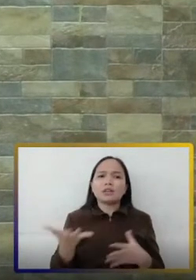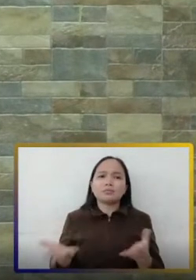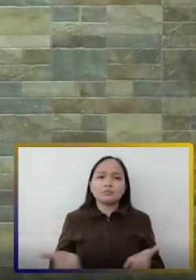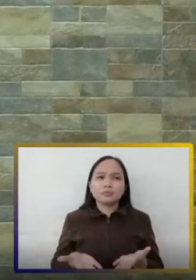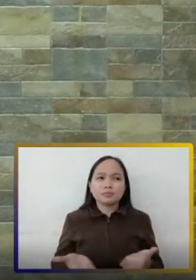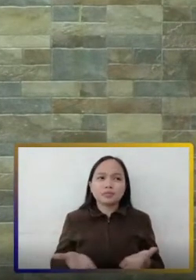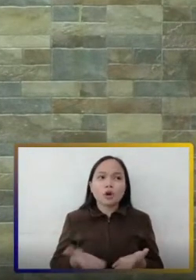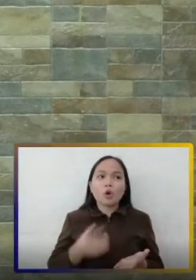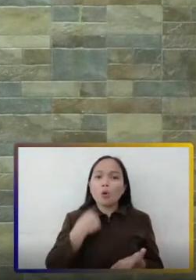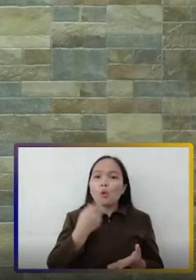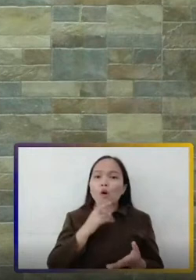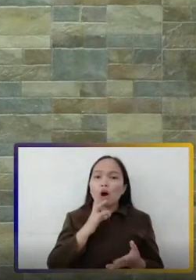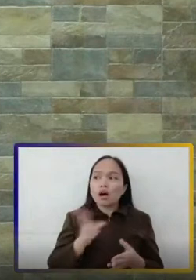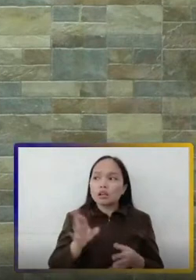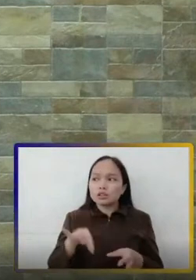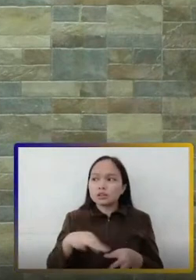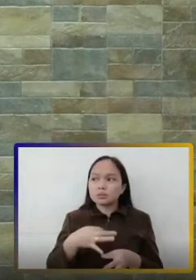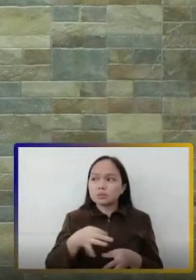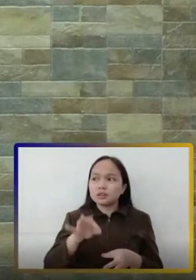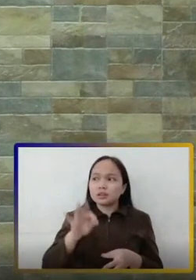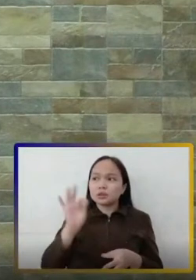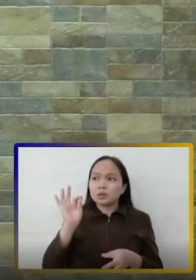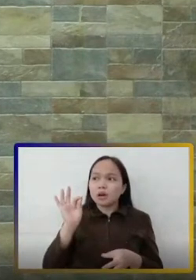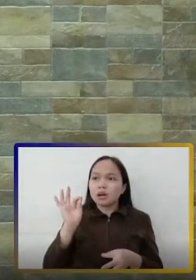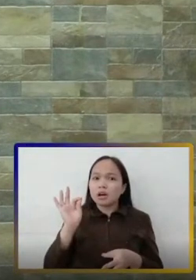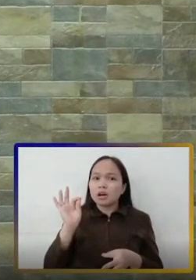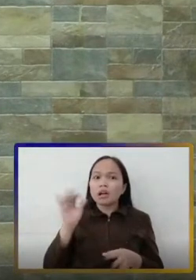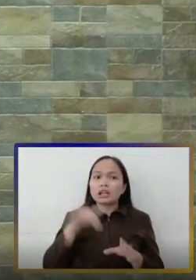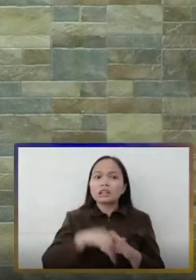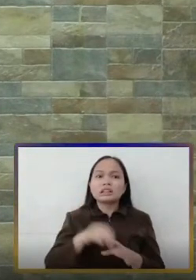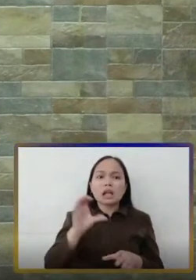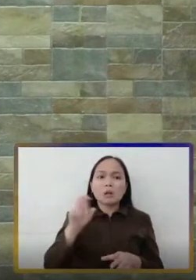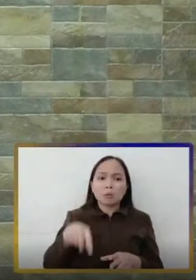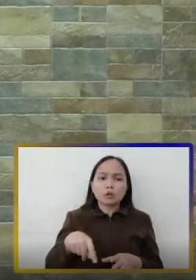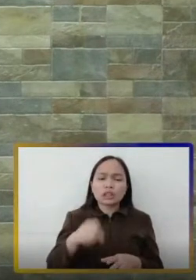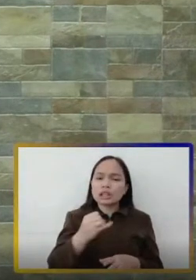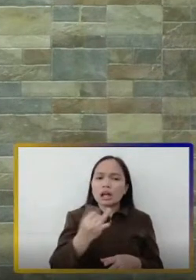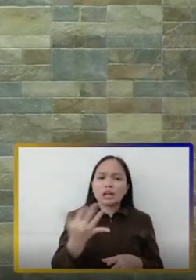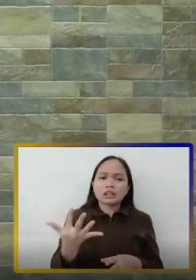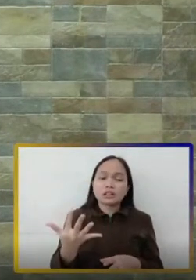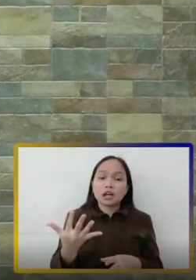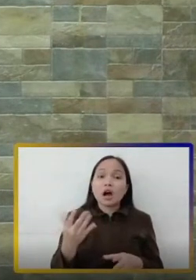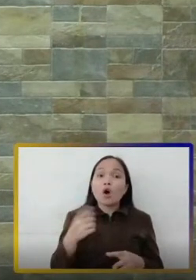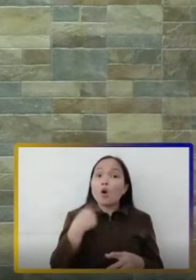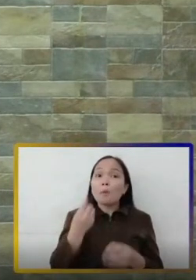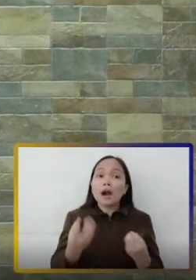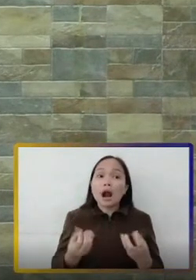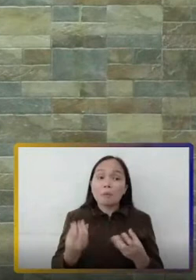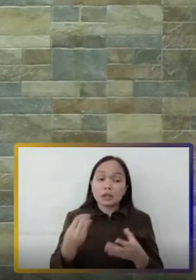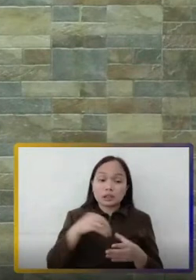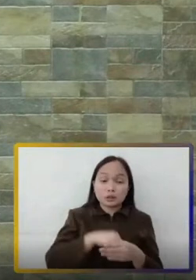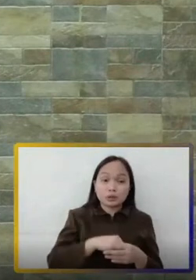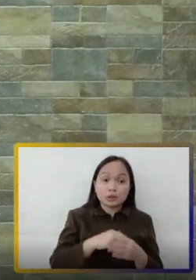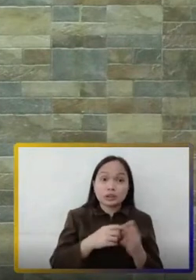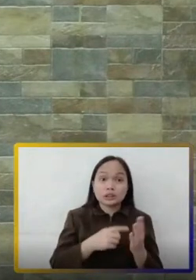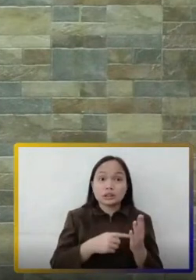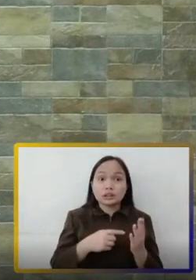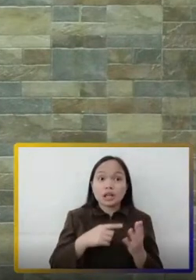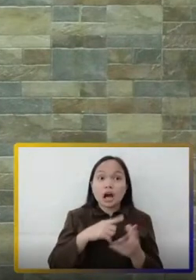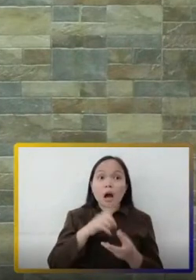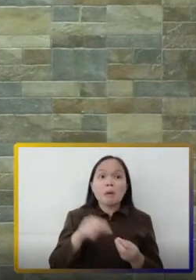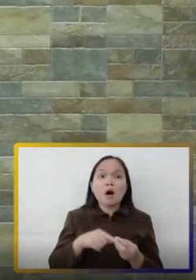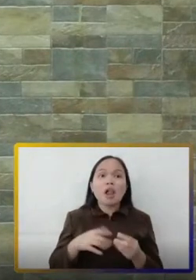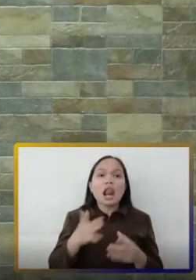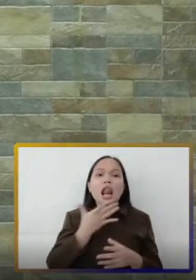ang spiritual? At gaano karami rito ang notification ng lust of the